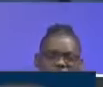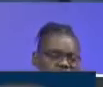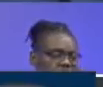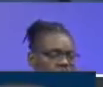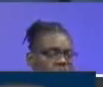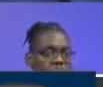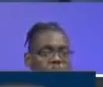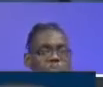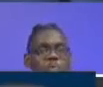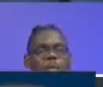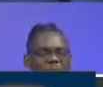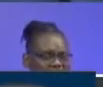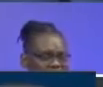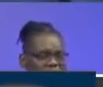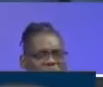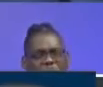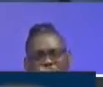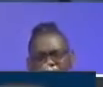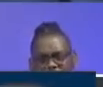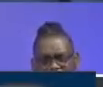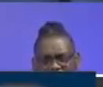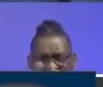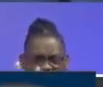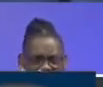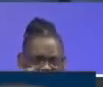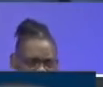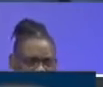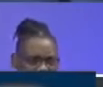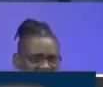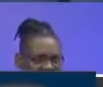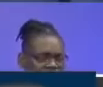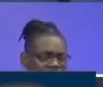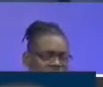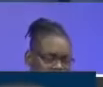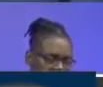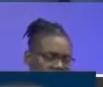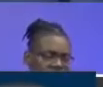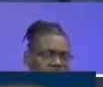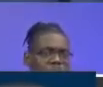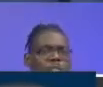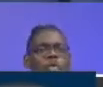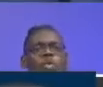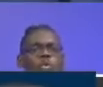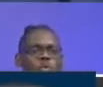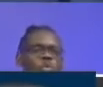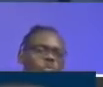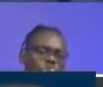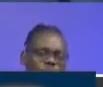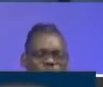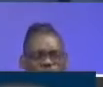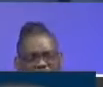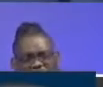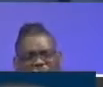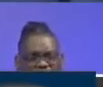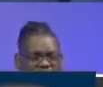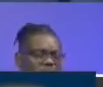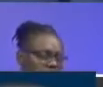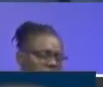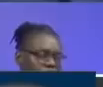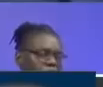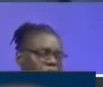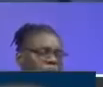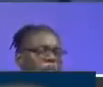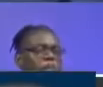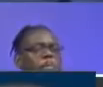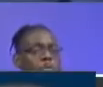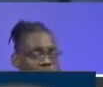NVX-CoV, C-O-V 2373. We have already alerted the TT